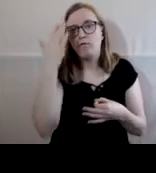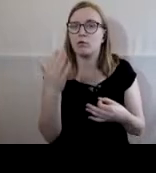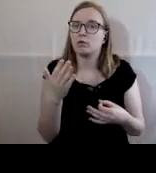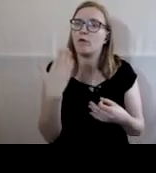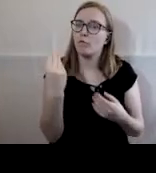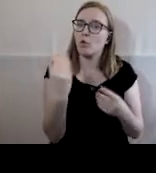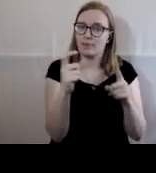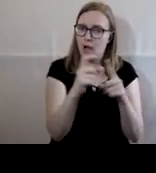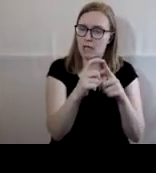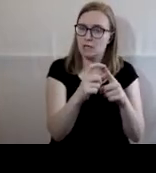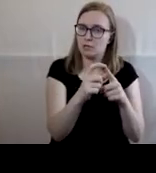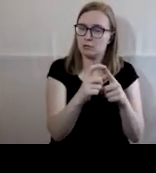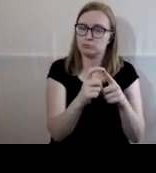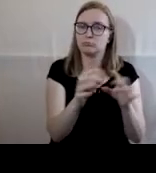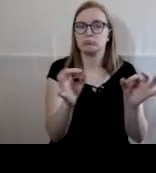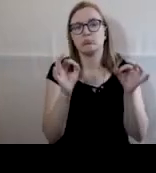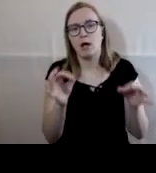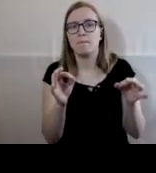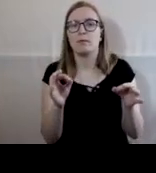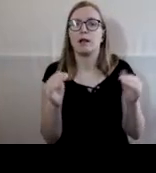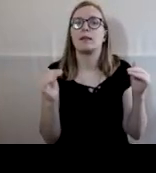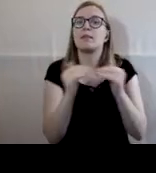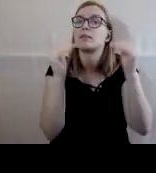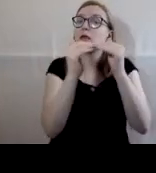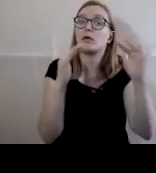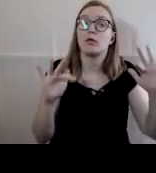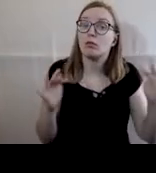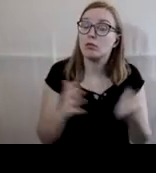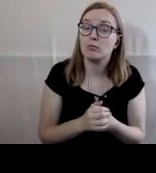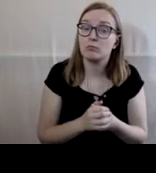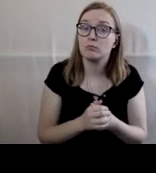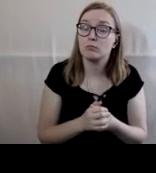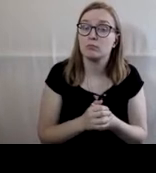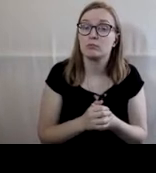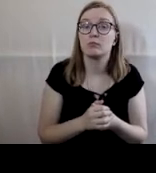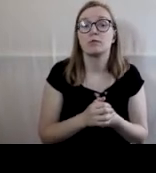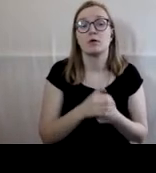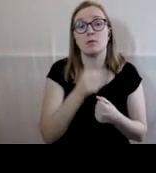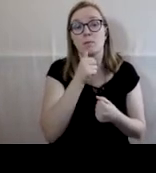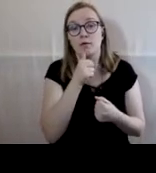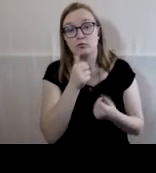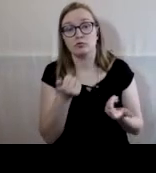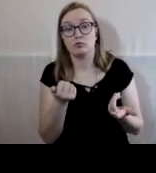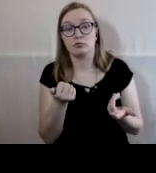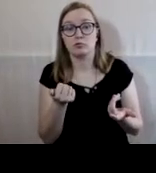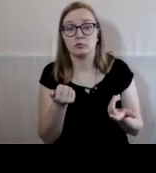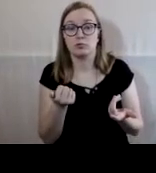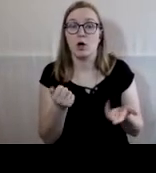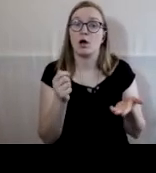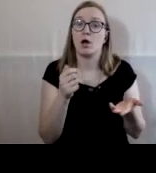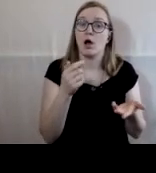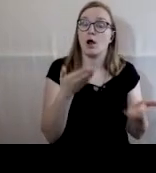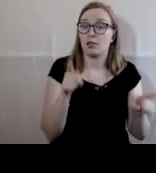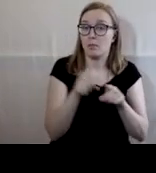and for which subject areas? We talked about mandatory and core earlier, or for all. So,